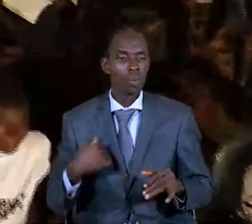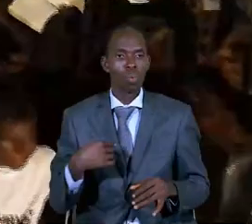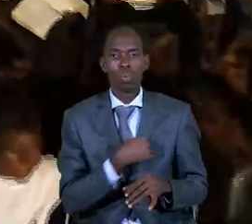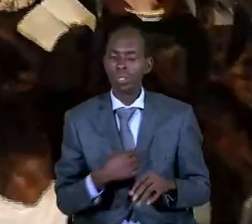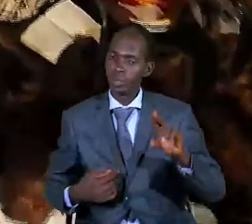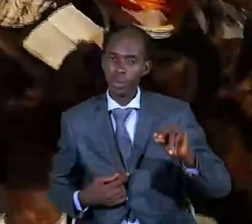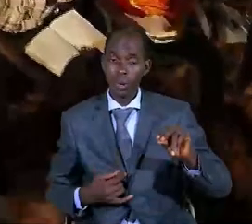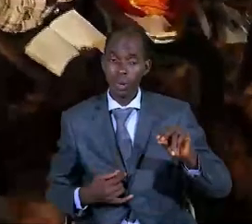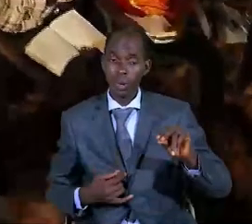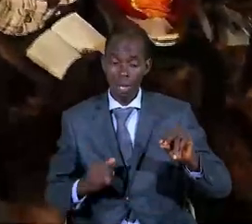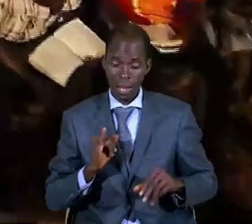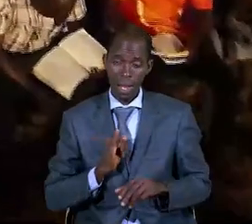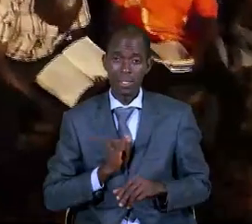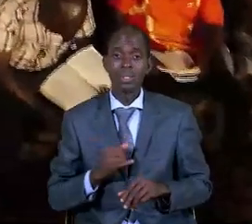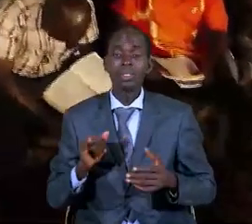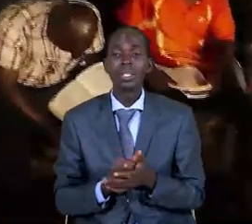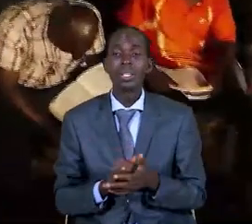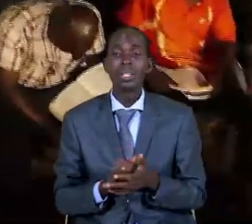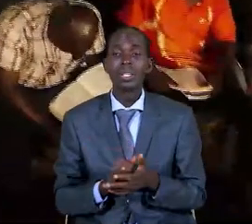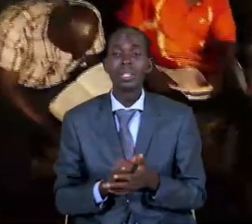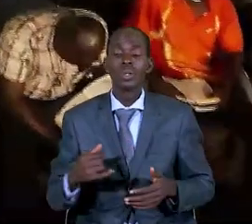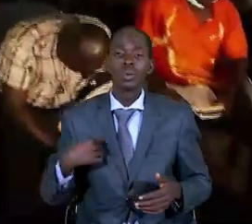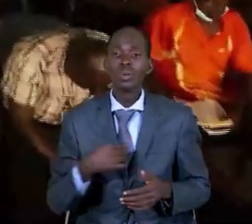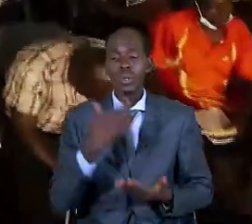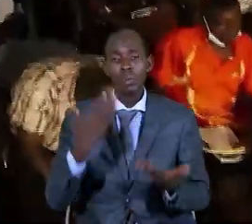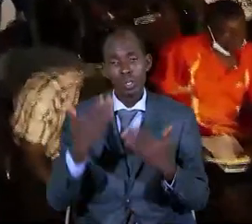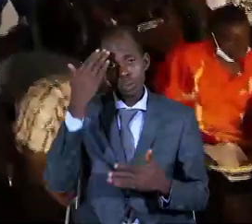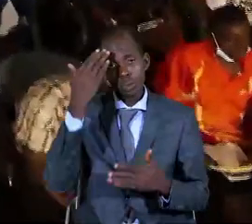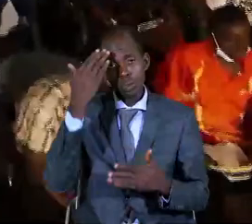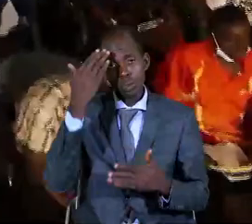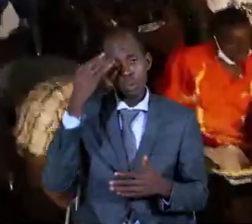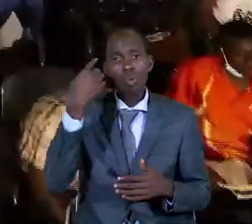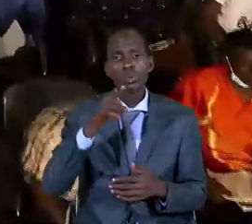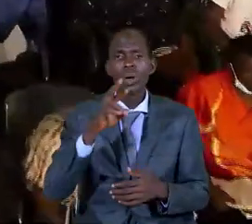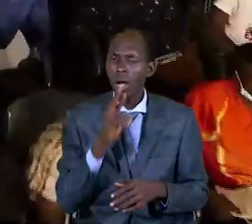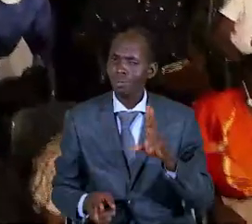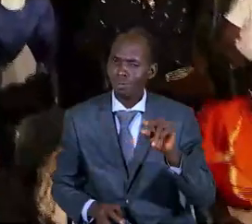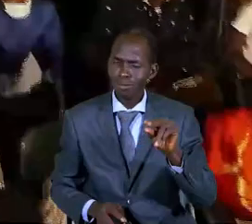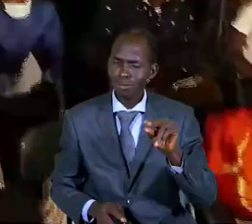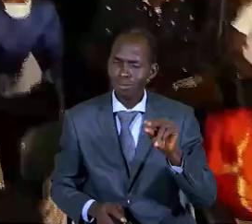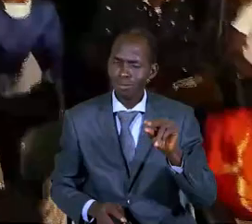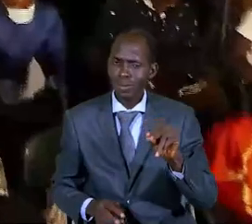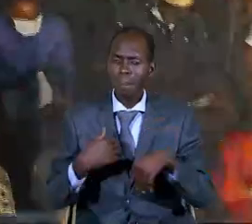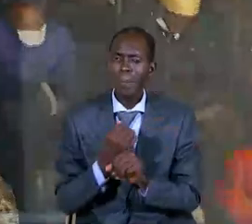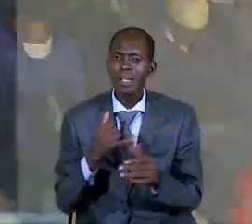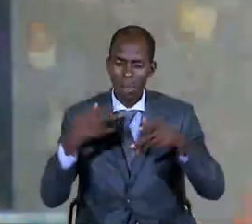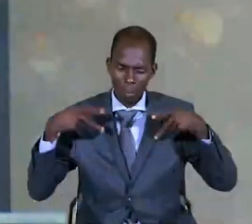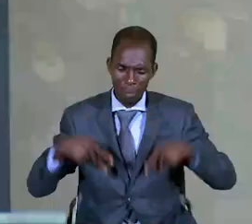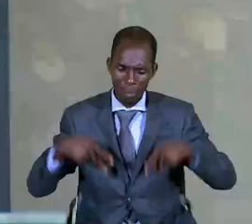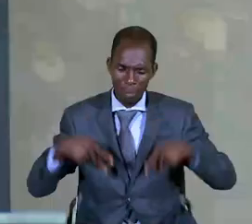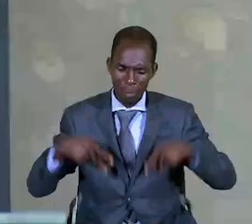personal. That we may know who you are. Make it personal. What wilt